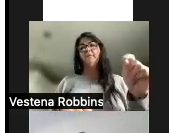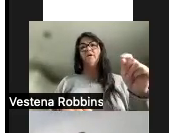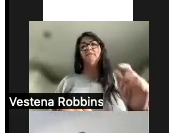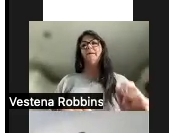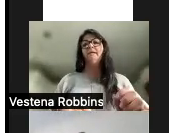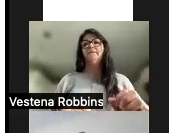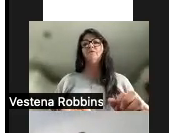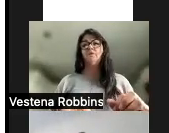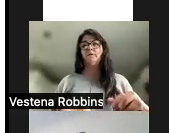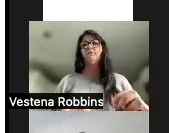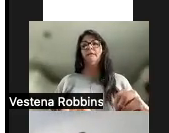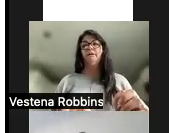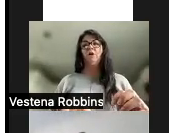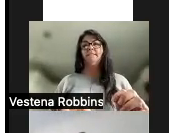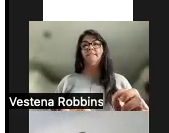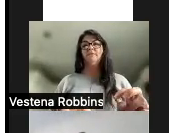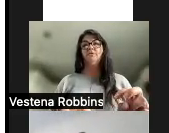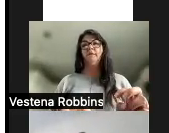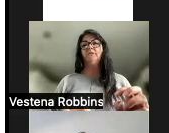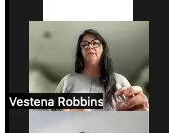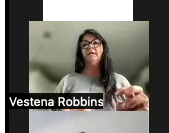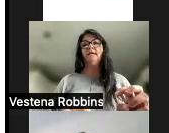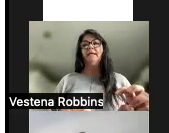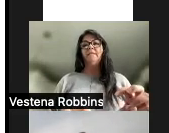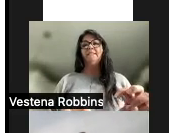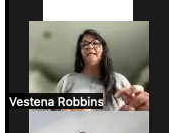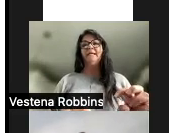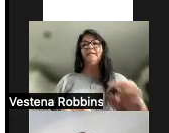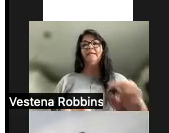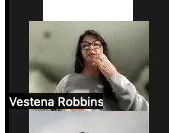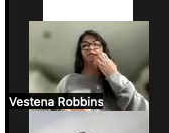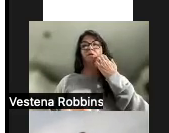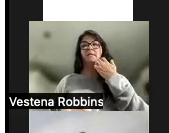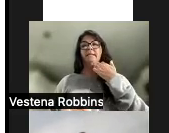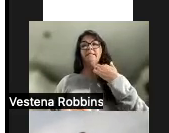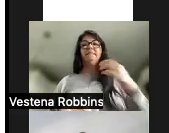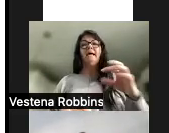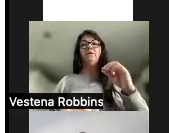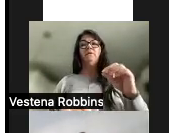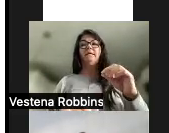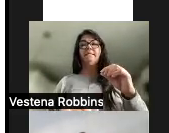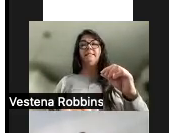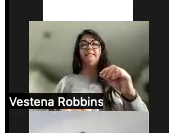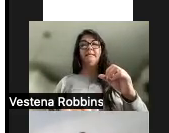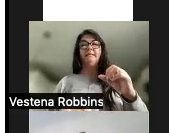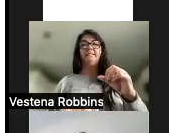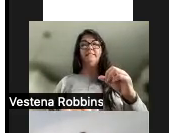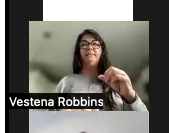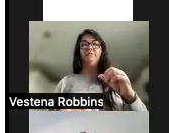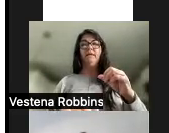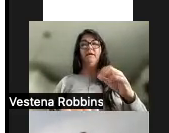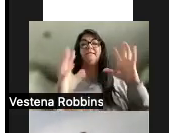Beth talked about, is critical in a crisis situation. The second lesson learned is that utilizing